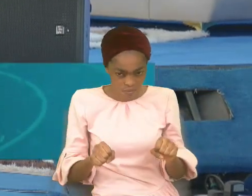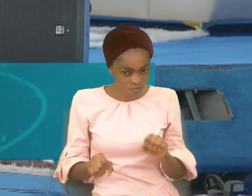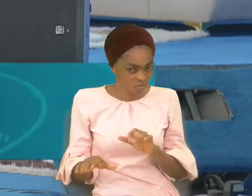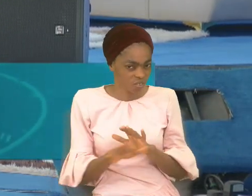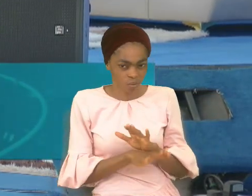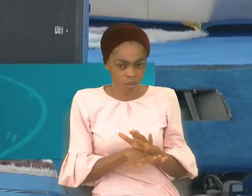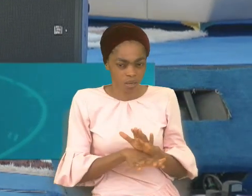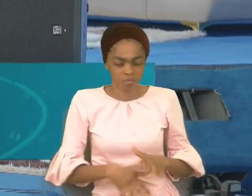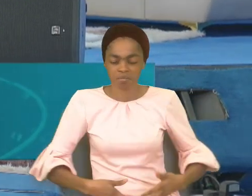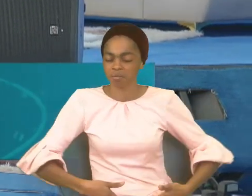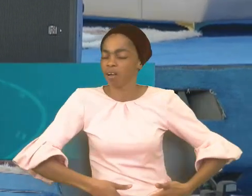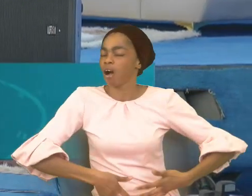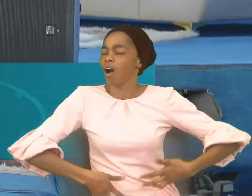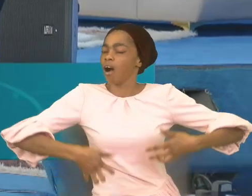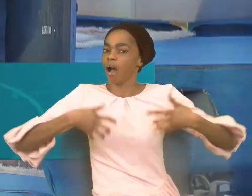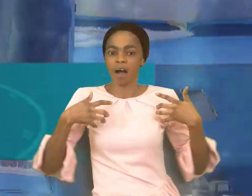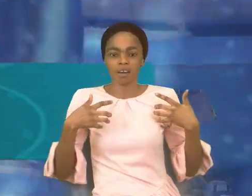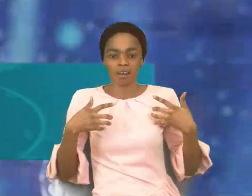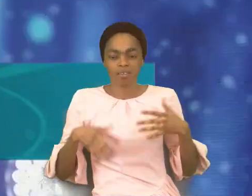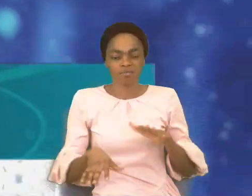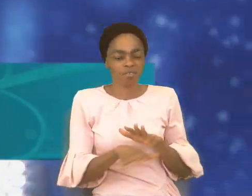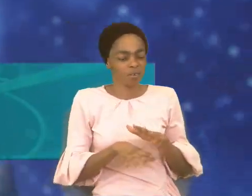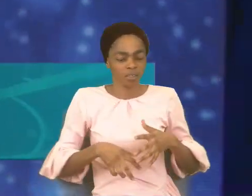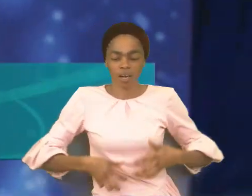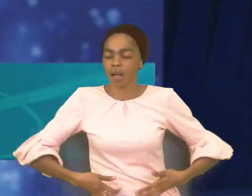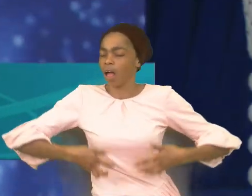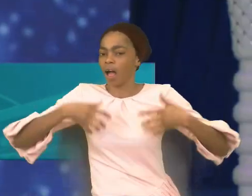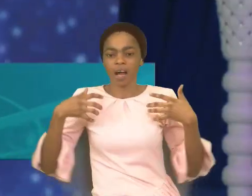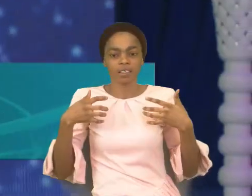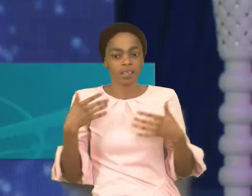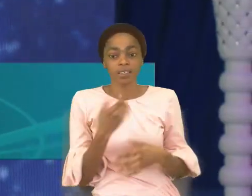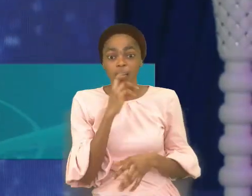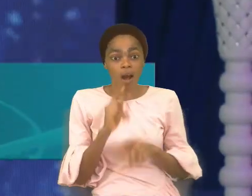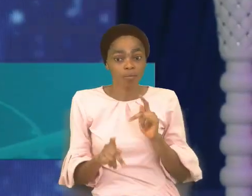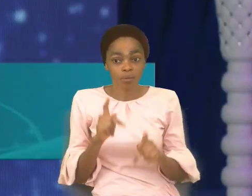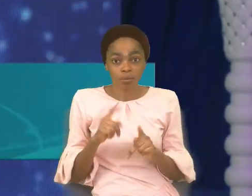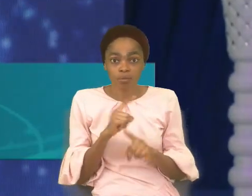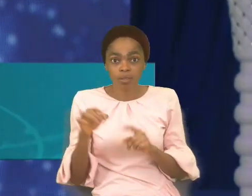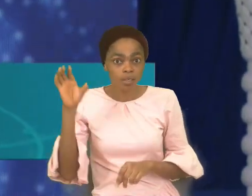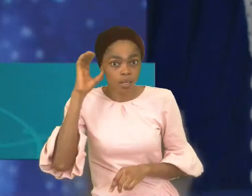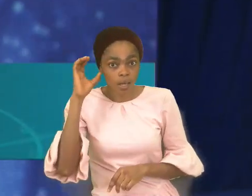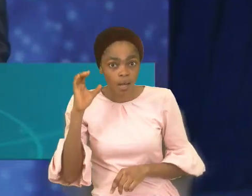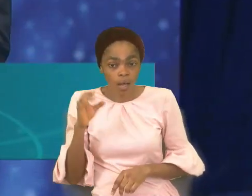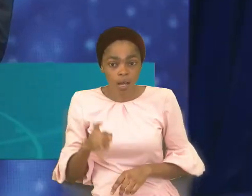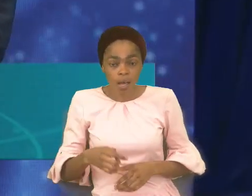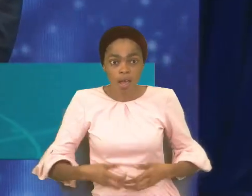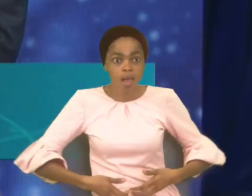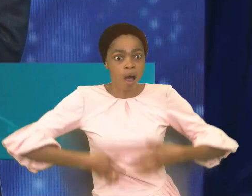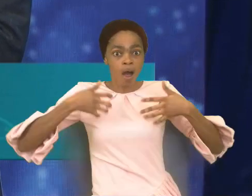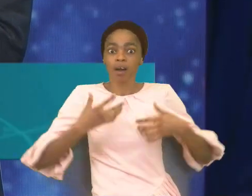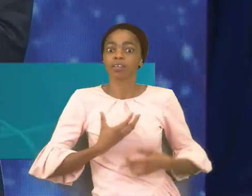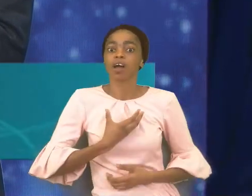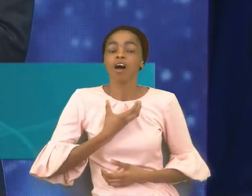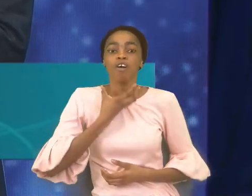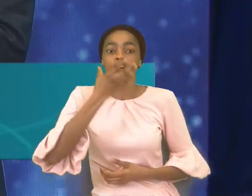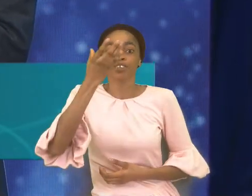are people, when you hear a furious voice, maybe over the telephone, even though they cannot